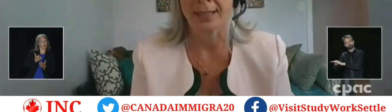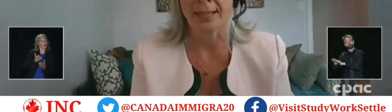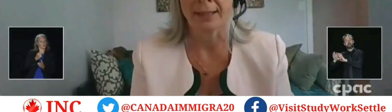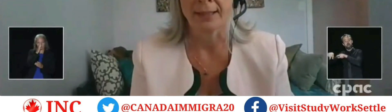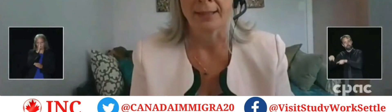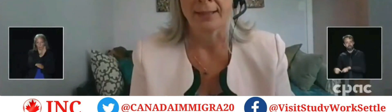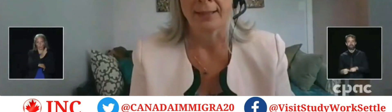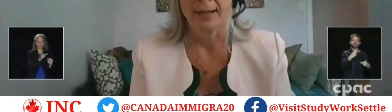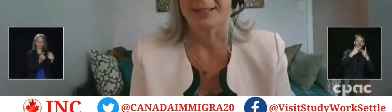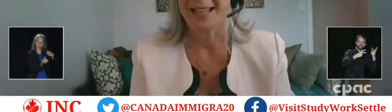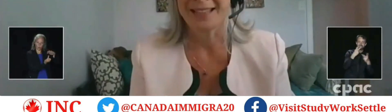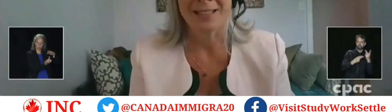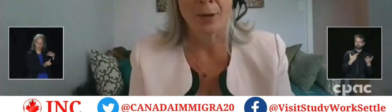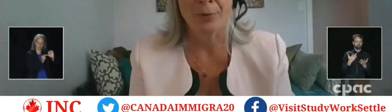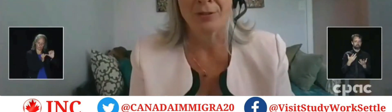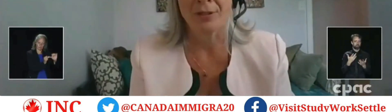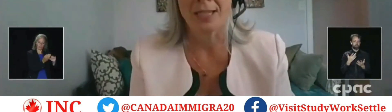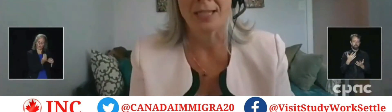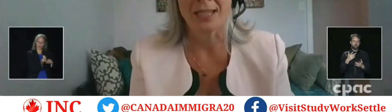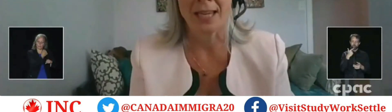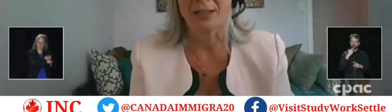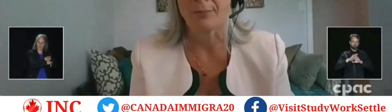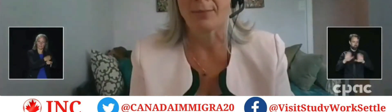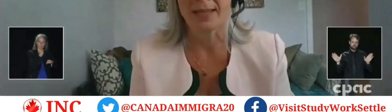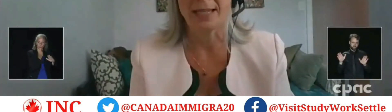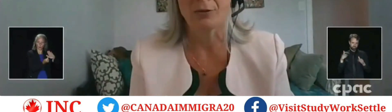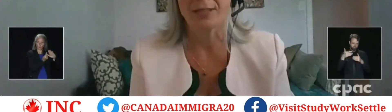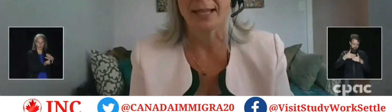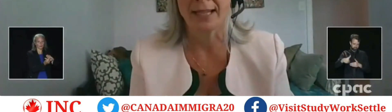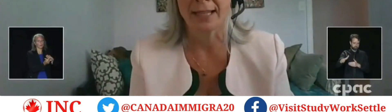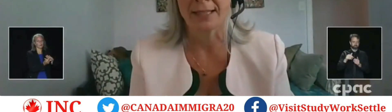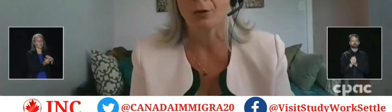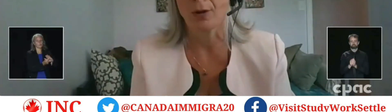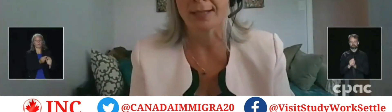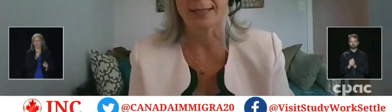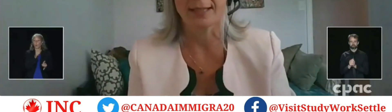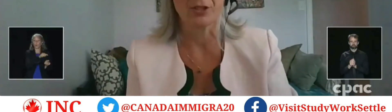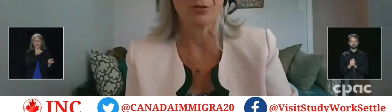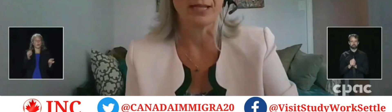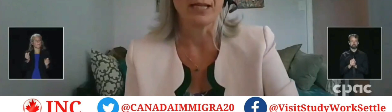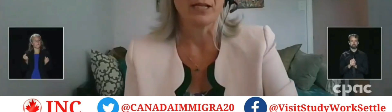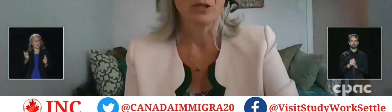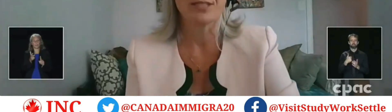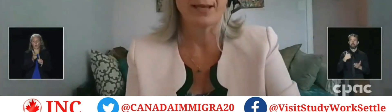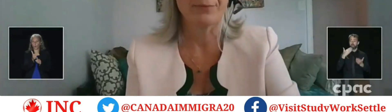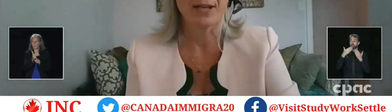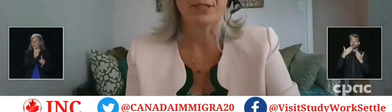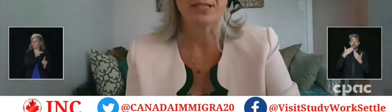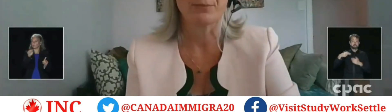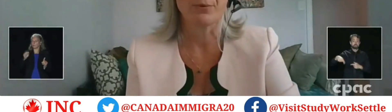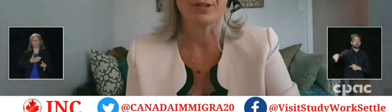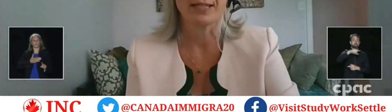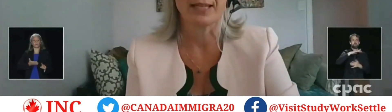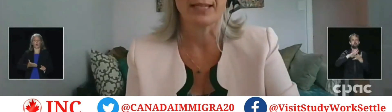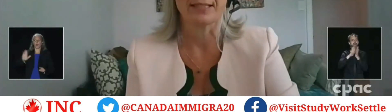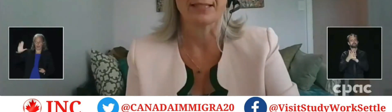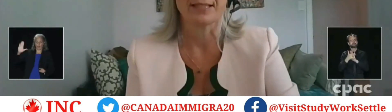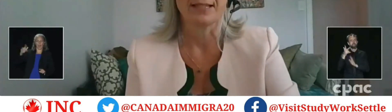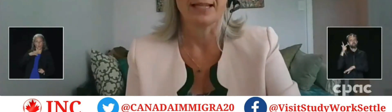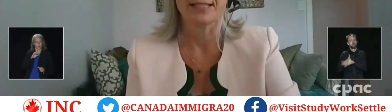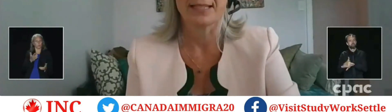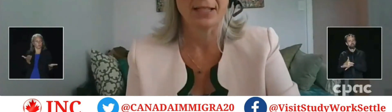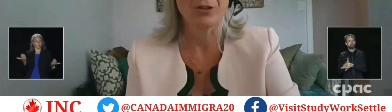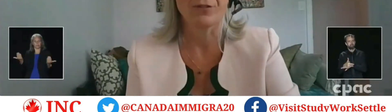14-day quarantine. I'll take this opportunity to thank the many hoteliers across the country who stepped up to support